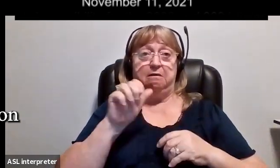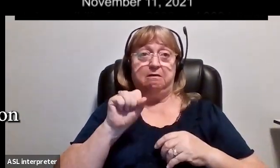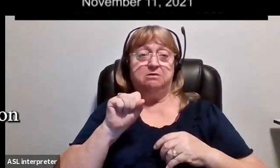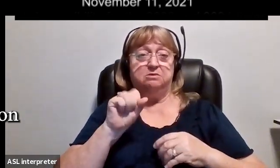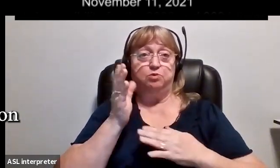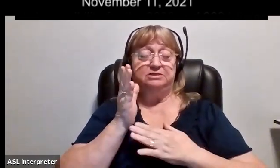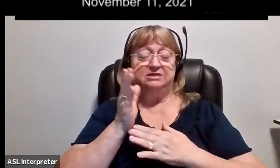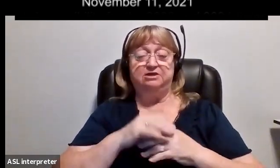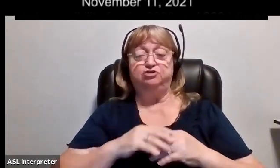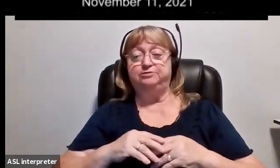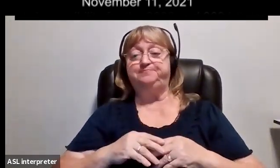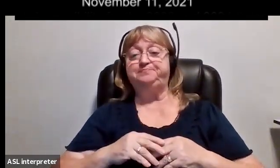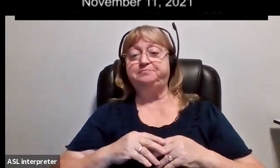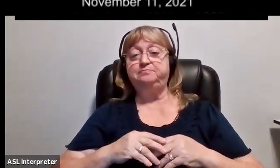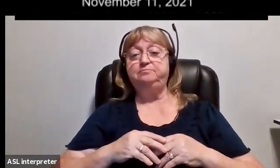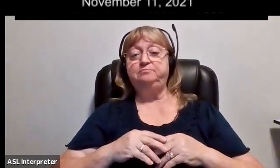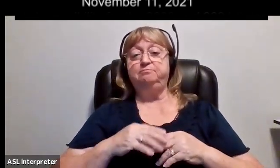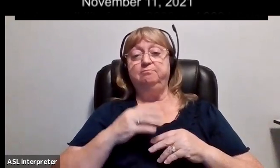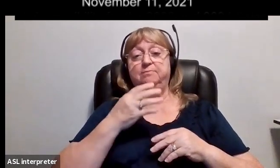for the AAS. And